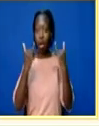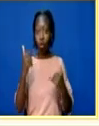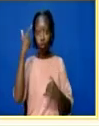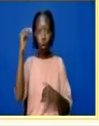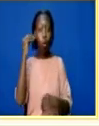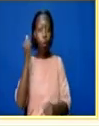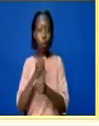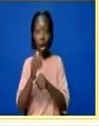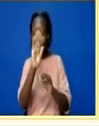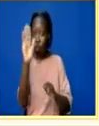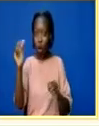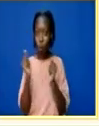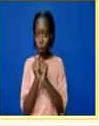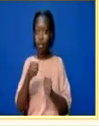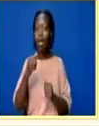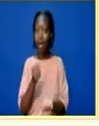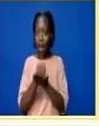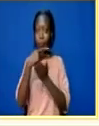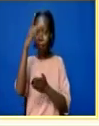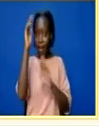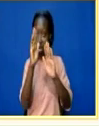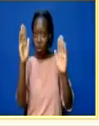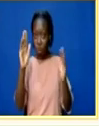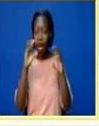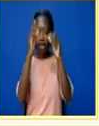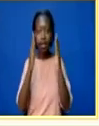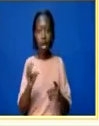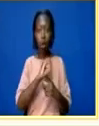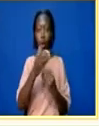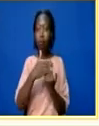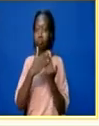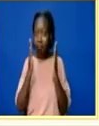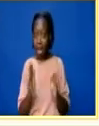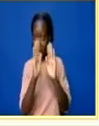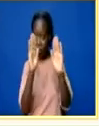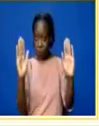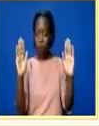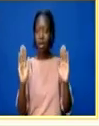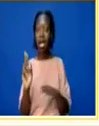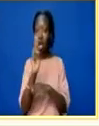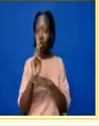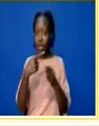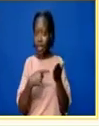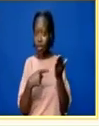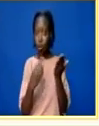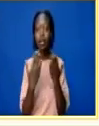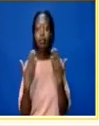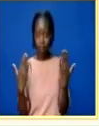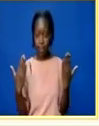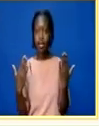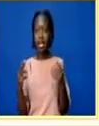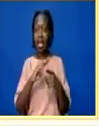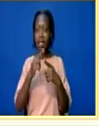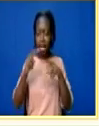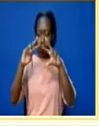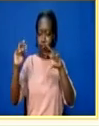assignment with the help of your guardian, your teacher, or even your parent. Use the digital devices and find